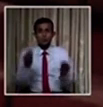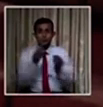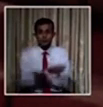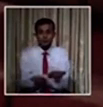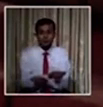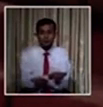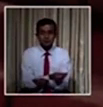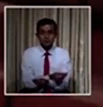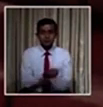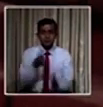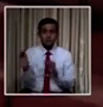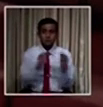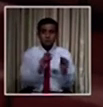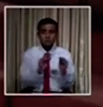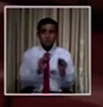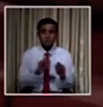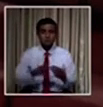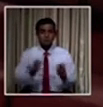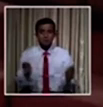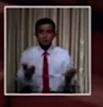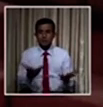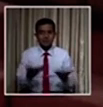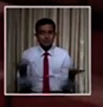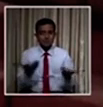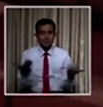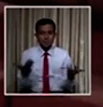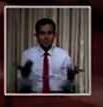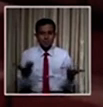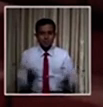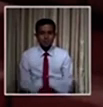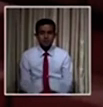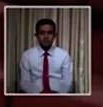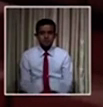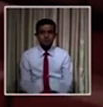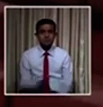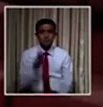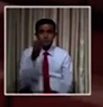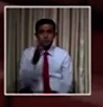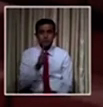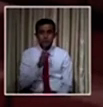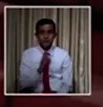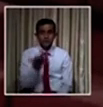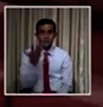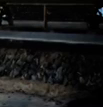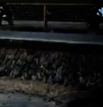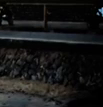cite domestic law to get away from your obligations under international treaties.